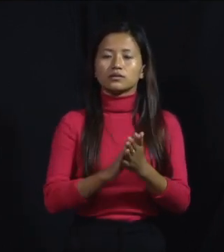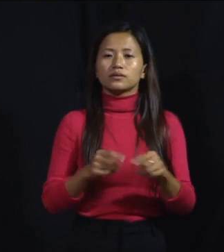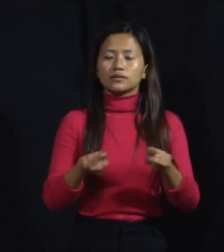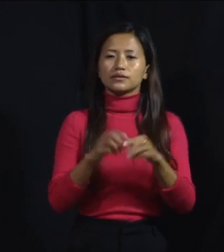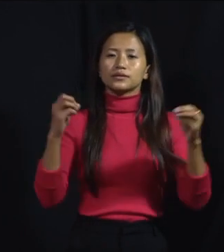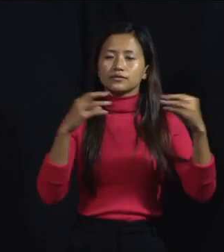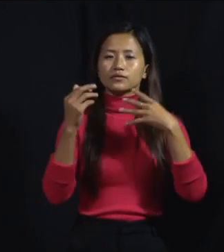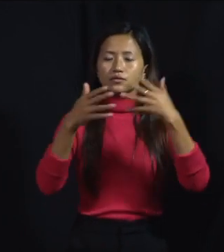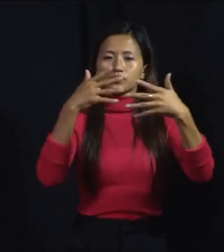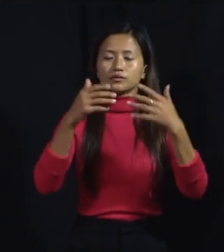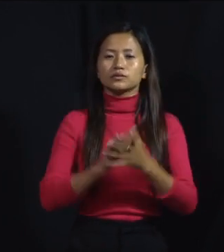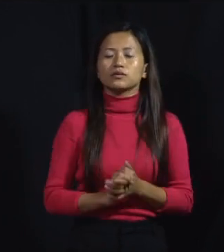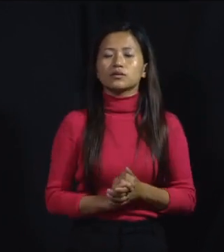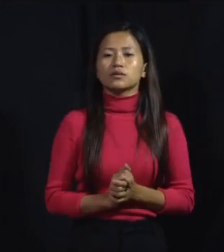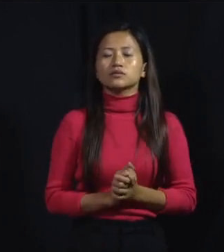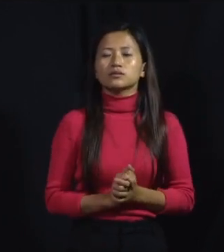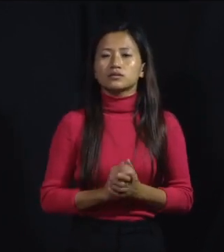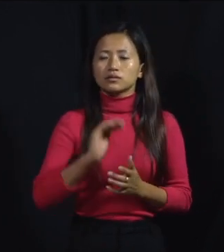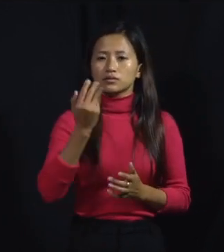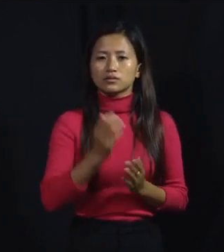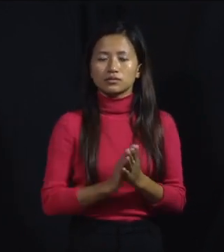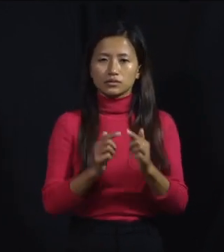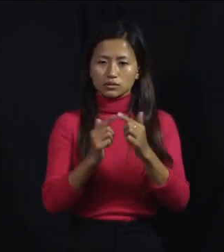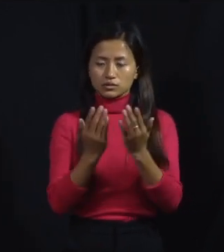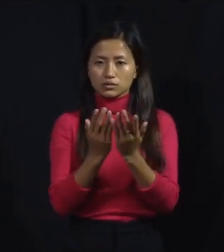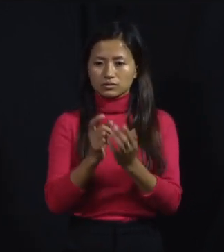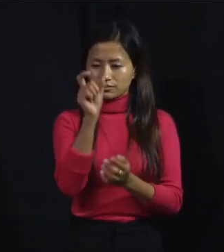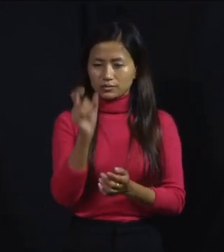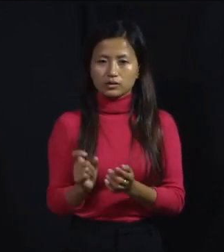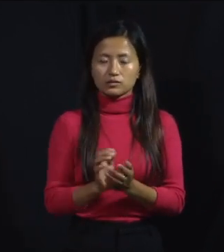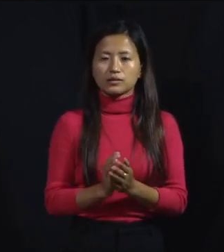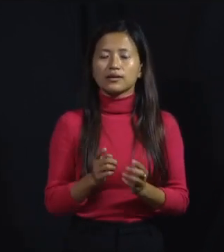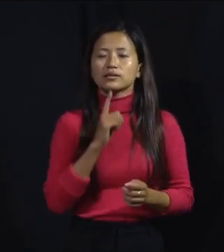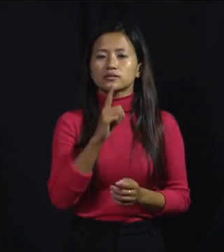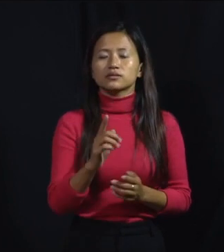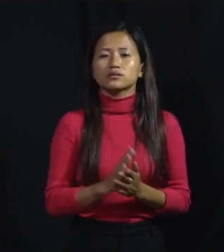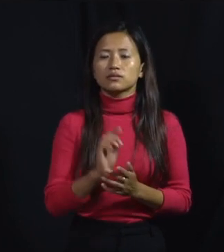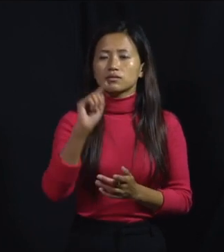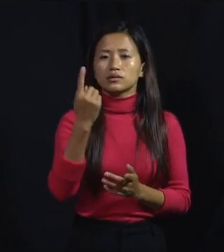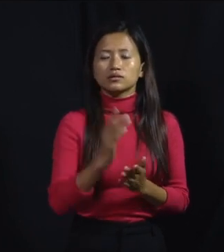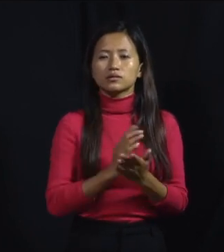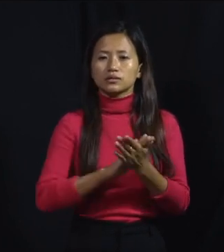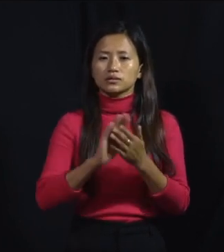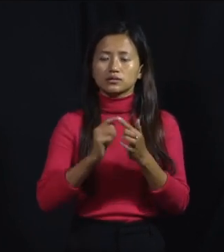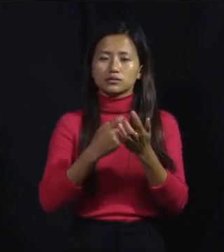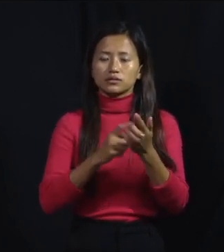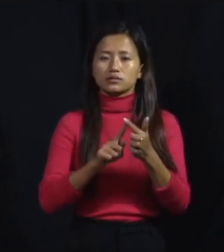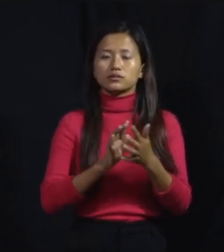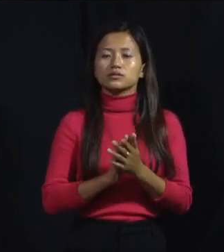So what are some of those controversies? Some educationists, they say that only hereditary